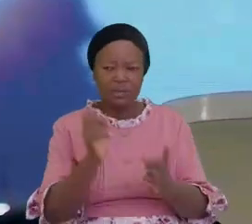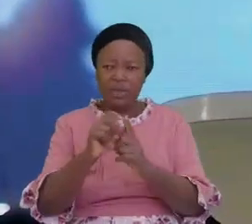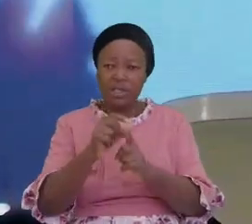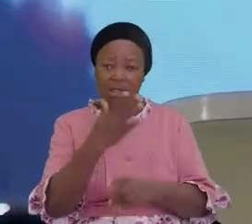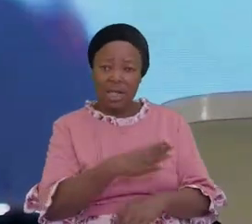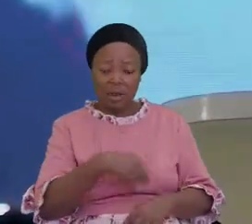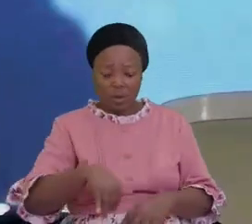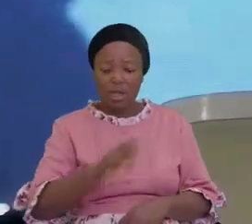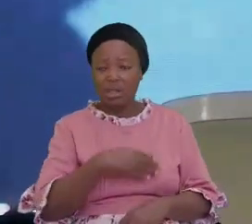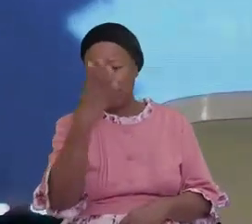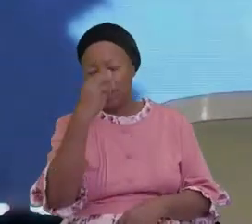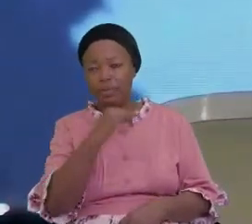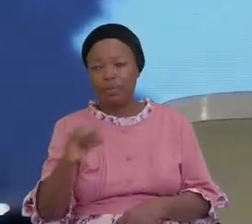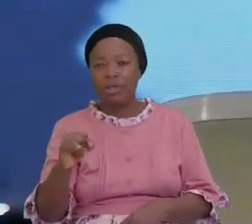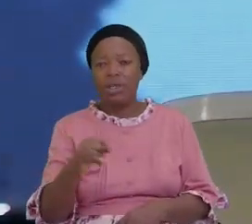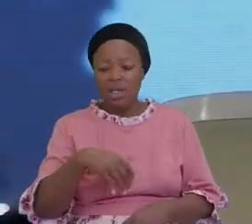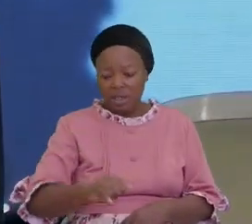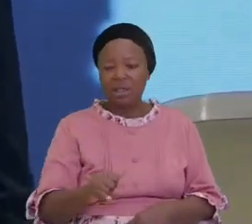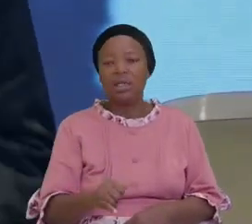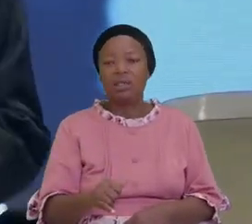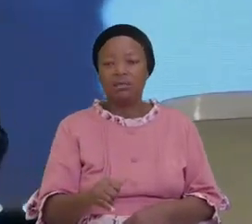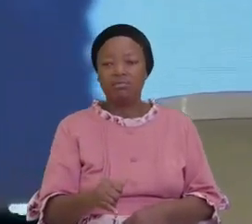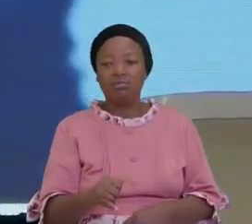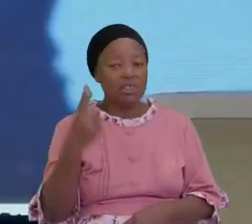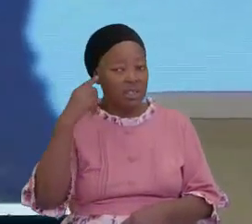I'm sleeping, it's still playing.